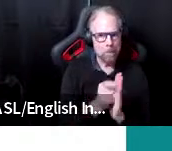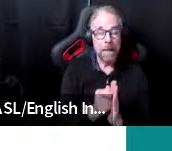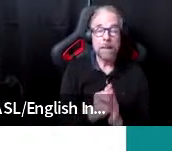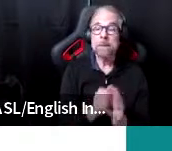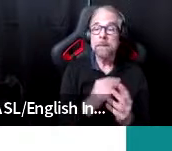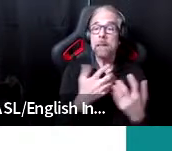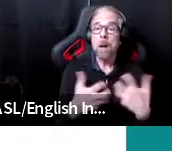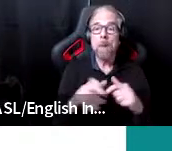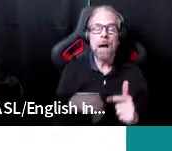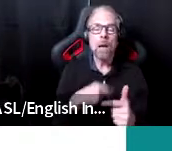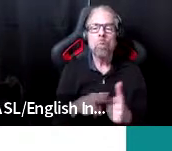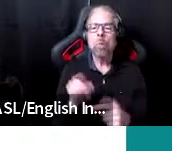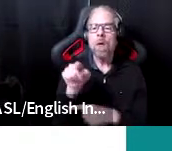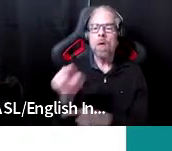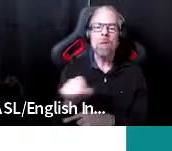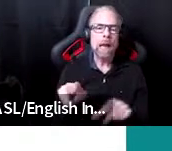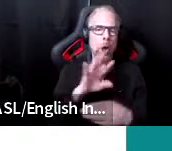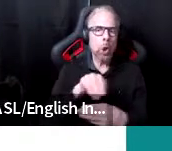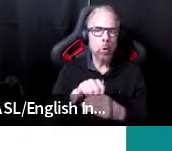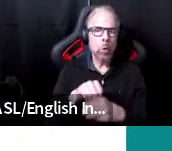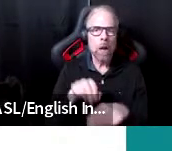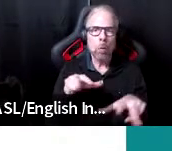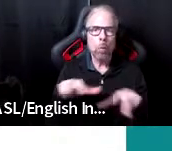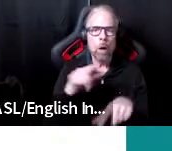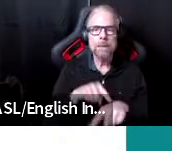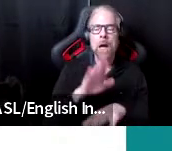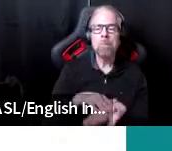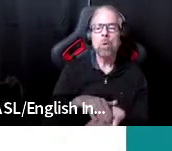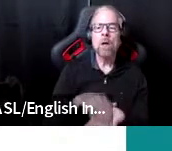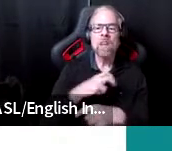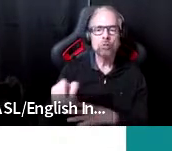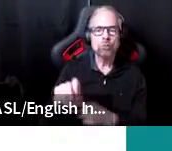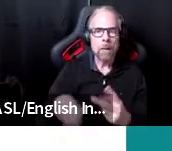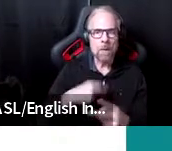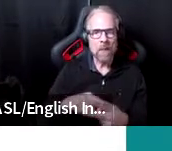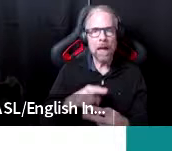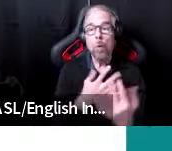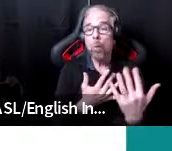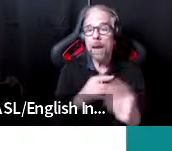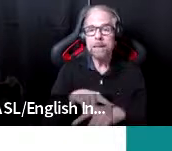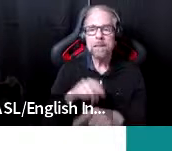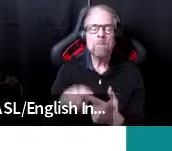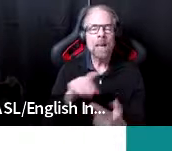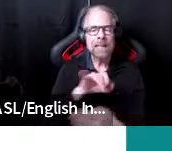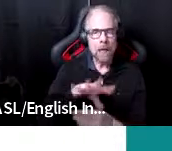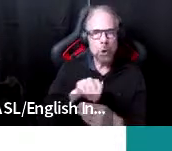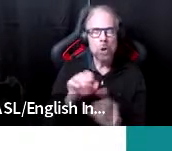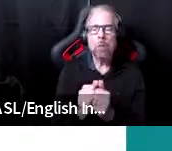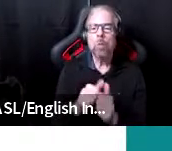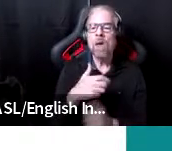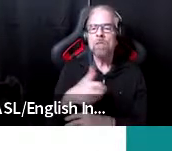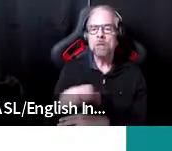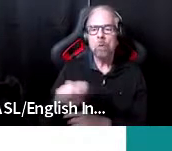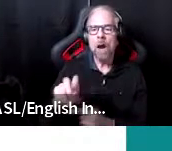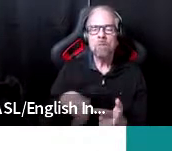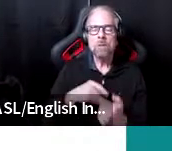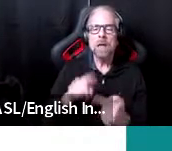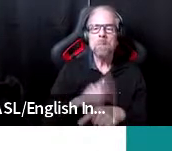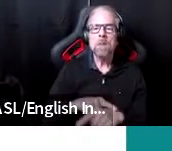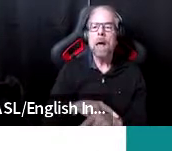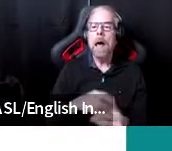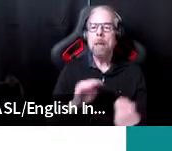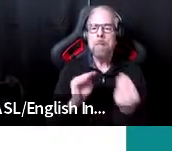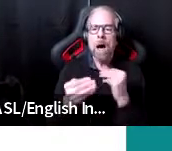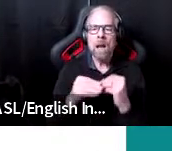either end of the trip, and the waiting time. So that's in those travel times. So under the modified LPA and the design